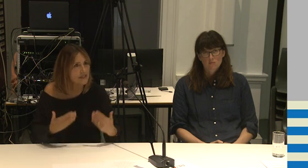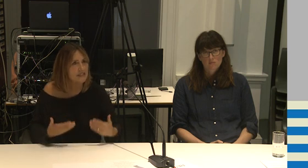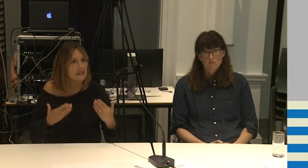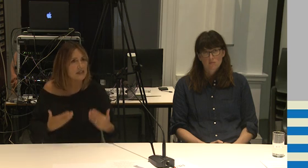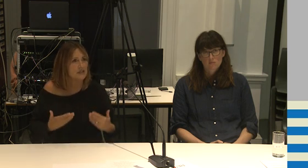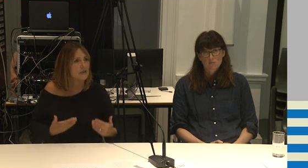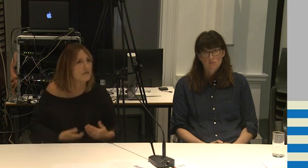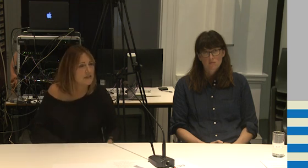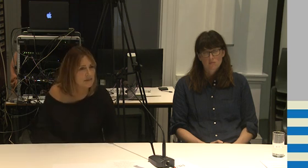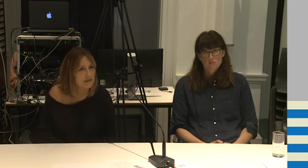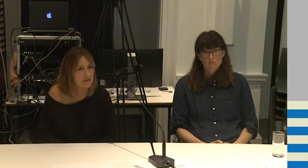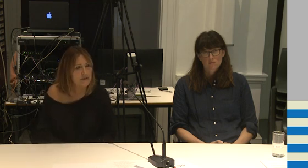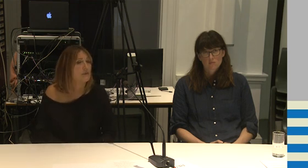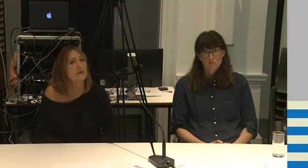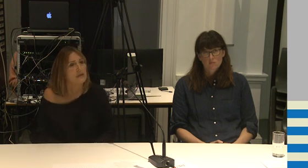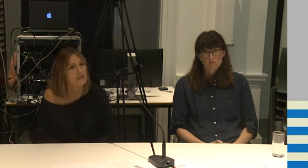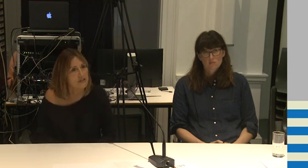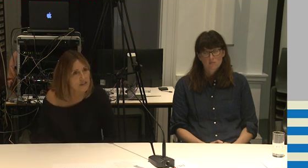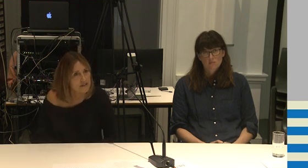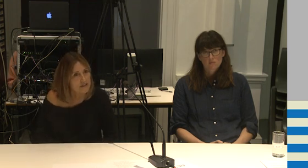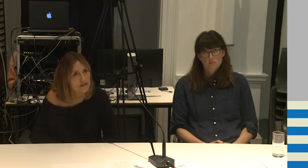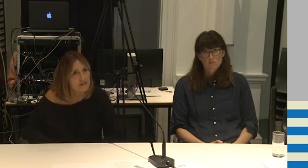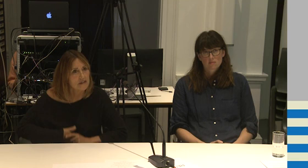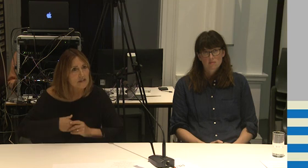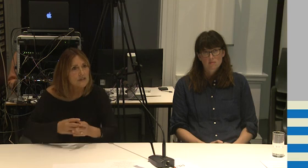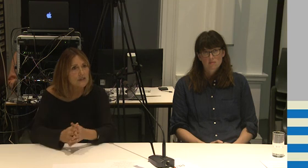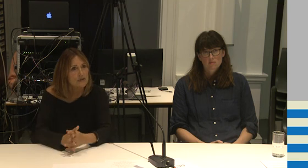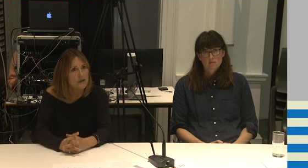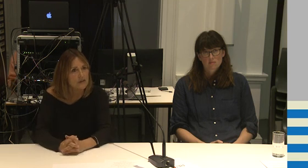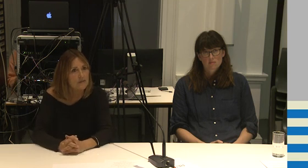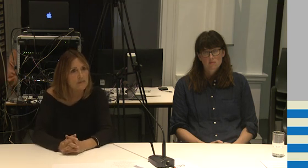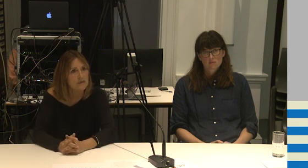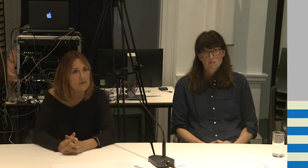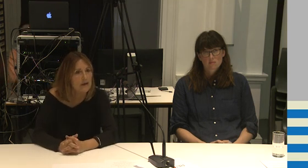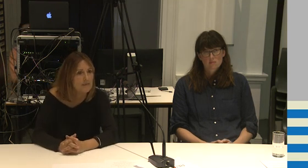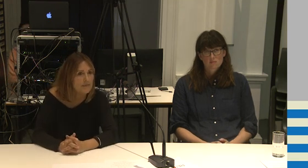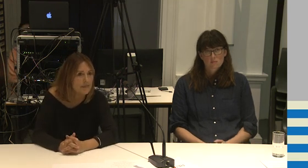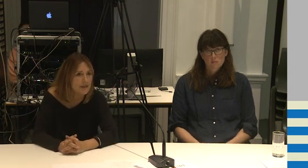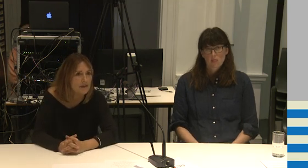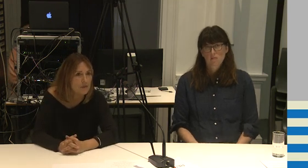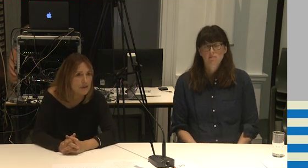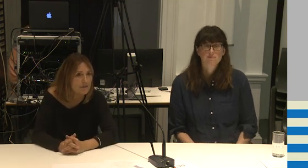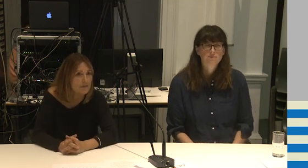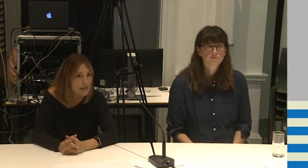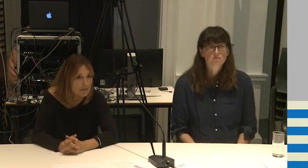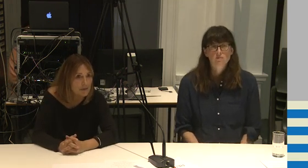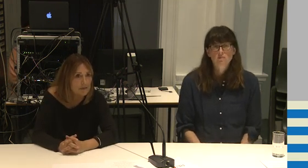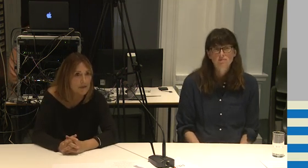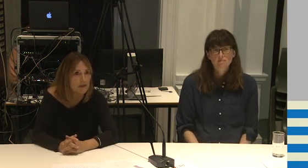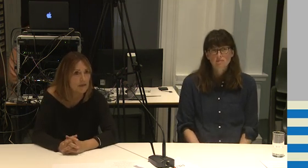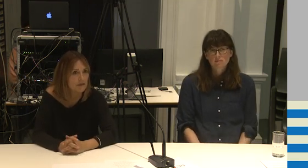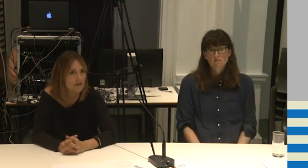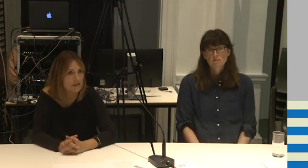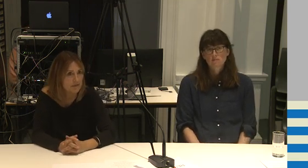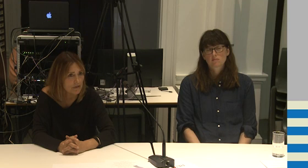then I thought, this is actually my right to be able to sign. So I can remember when I've met